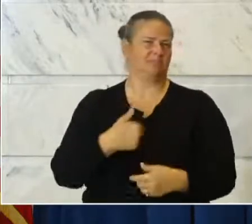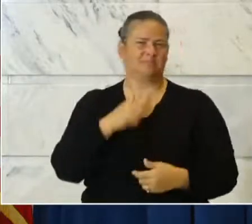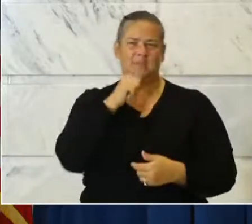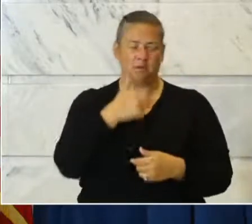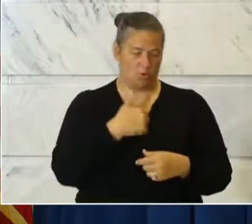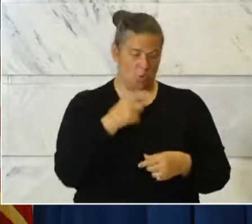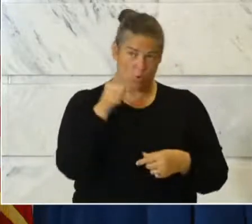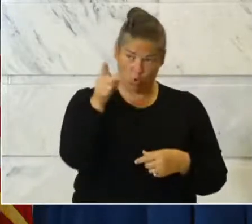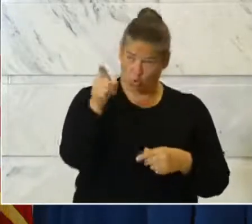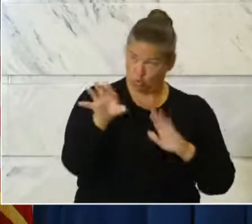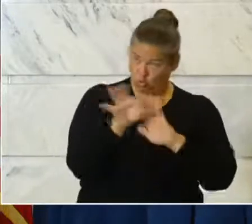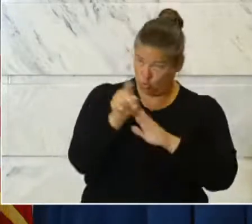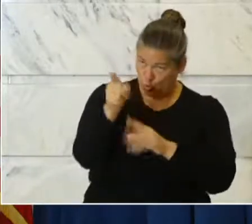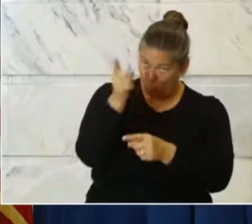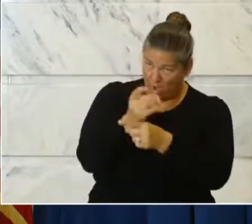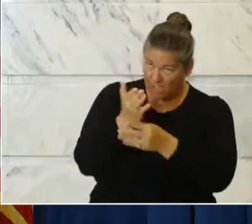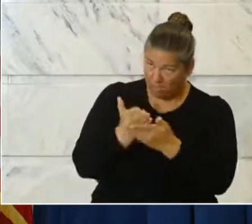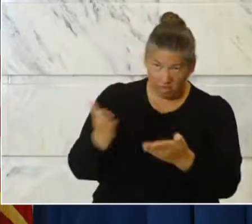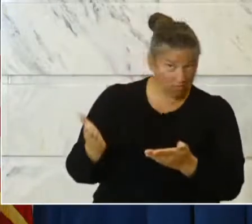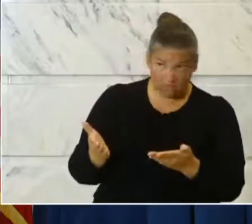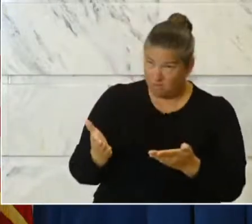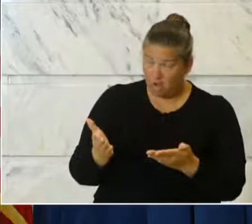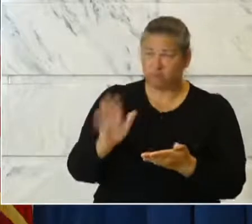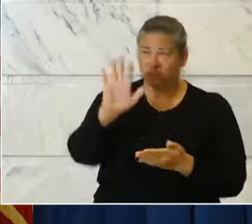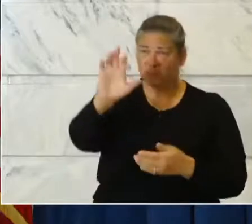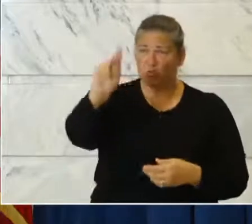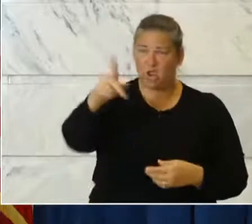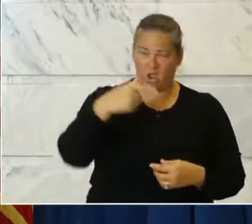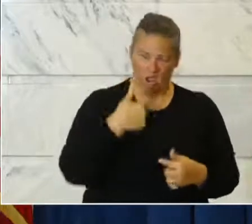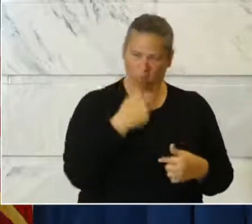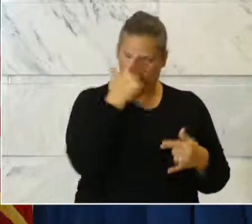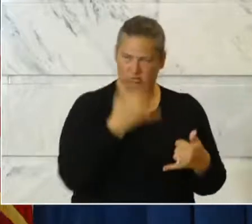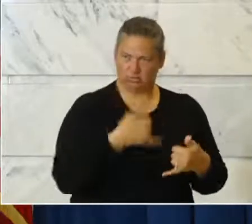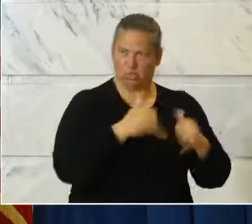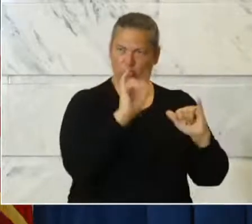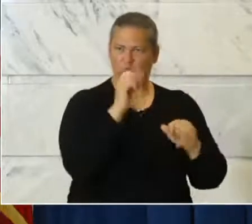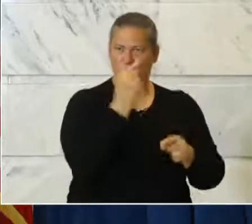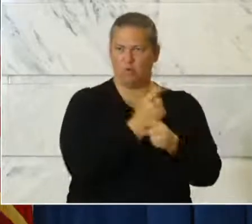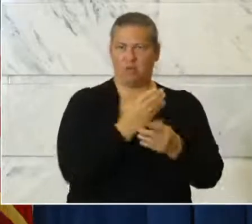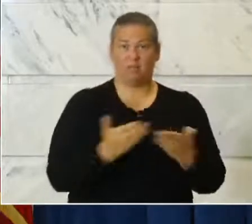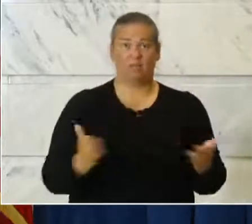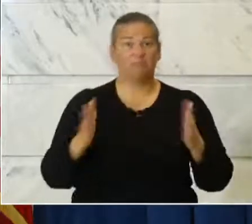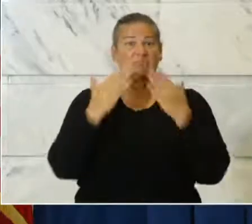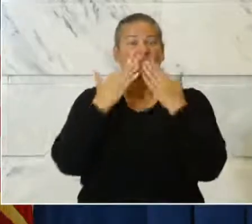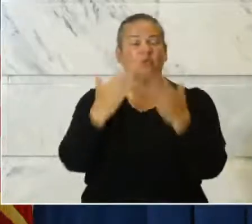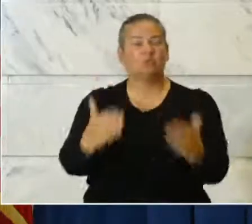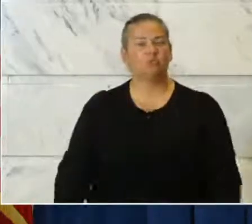to do the right thing. If they don't, that's okay. I'm going to do it for them. Thank you all very much.